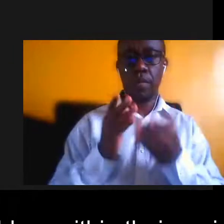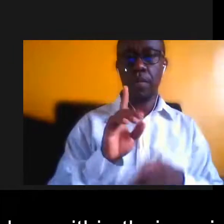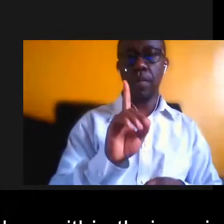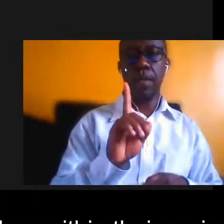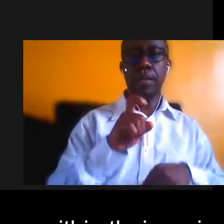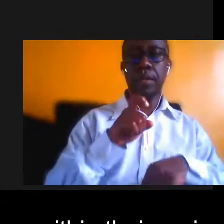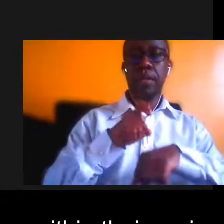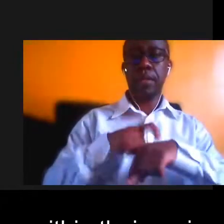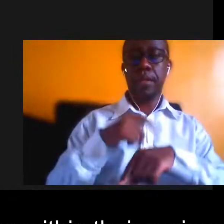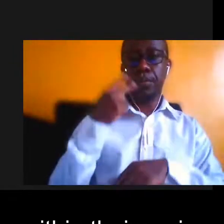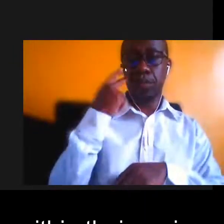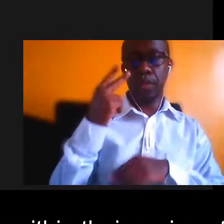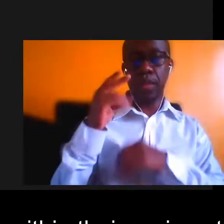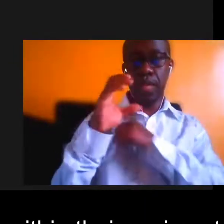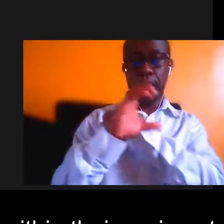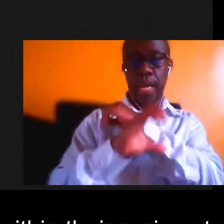of